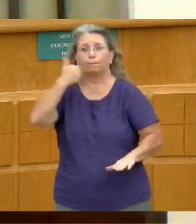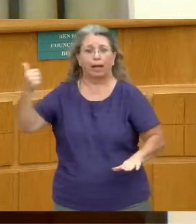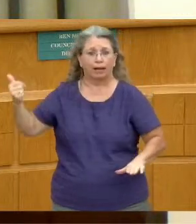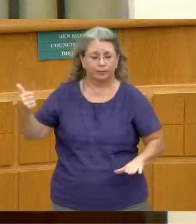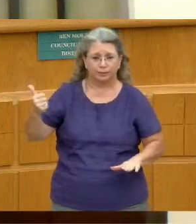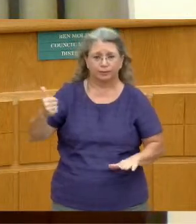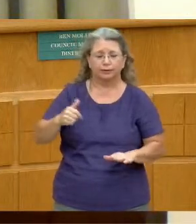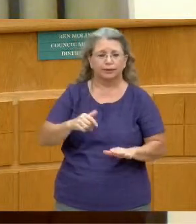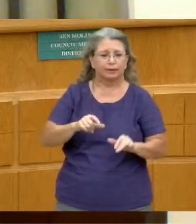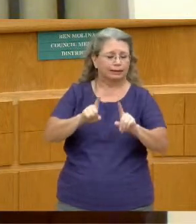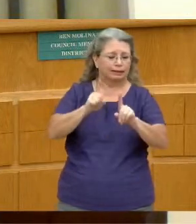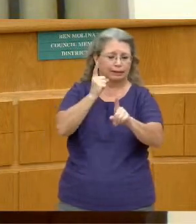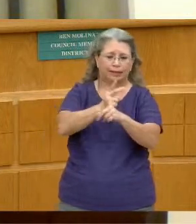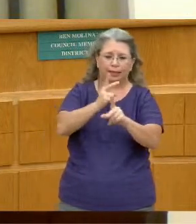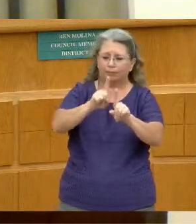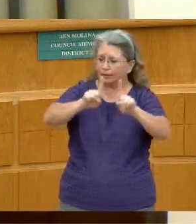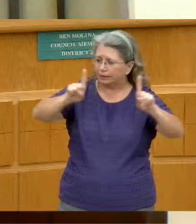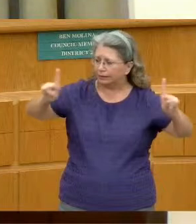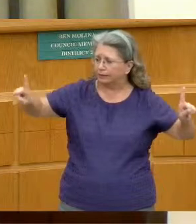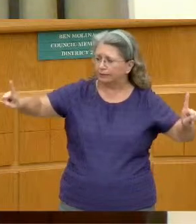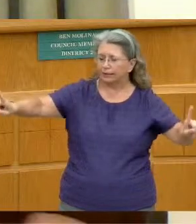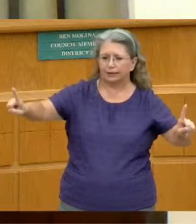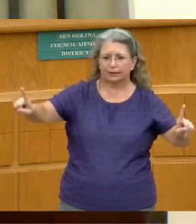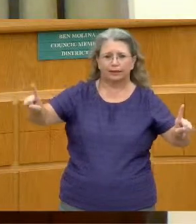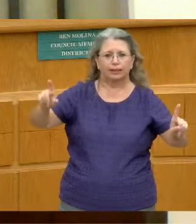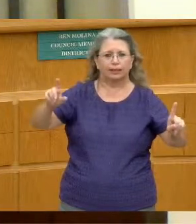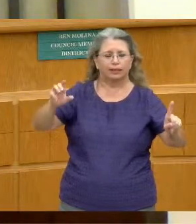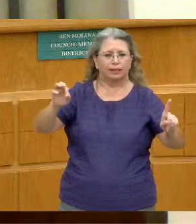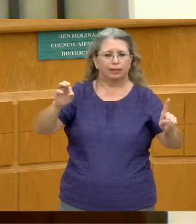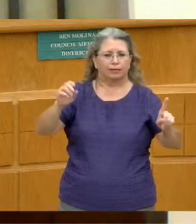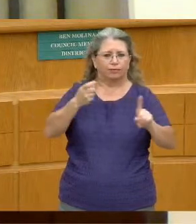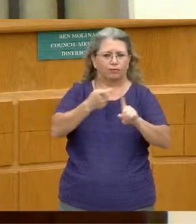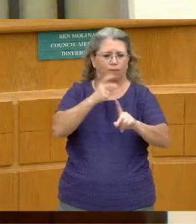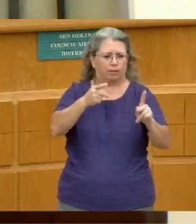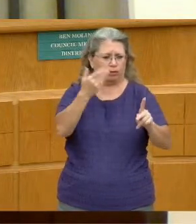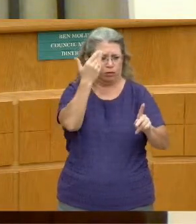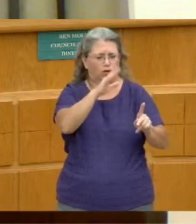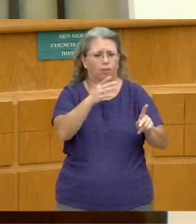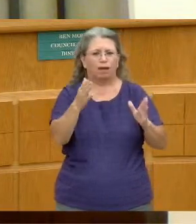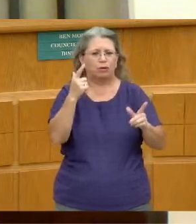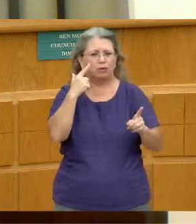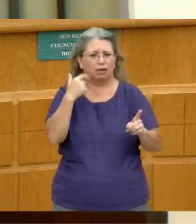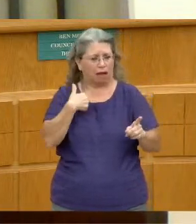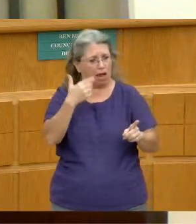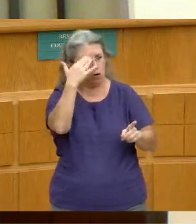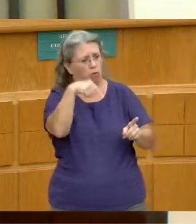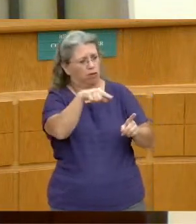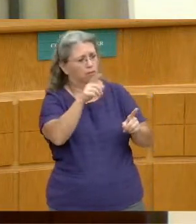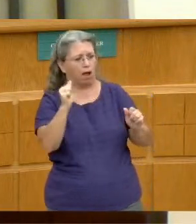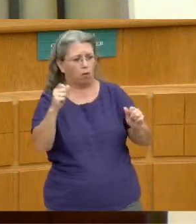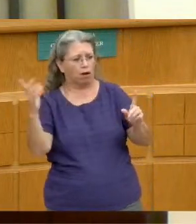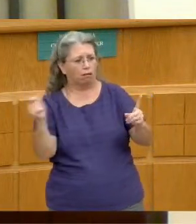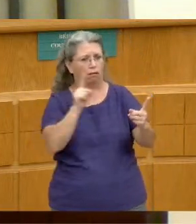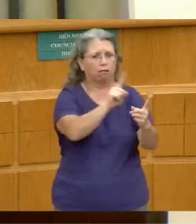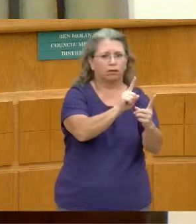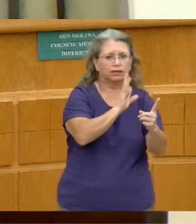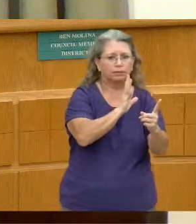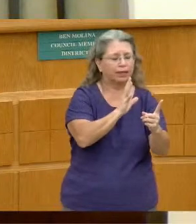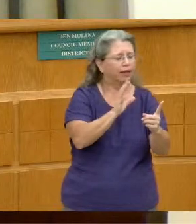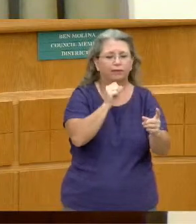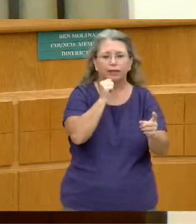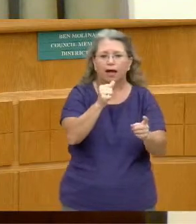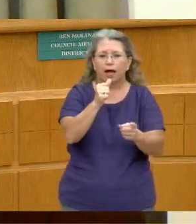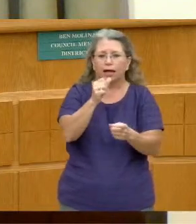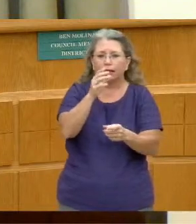from strangers. You say, well, I know those individuals. Can I go and speak to them? If they are not part of your household, the answer is no.